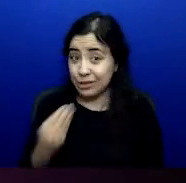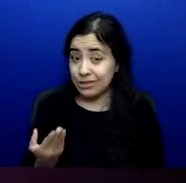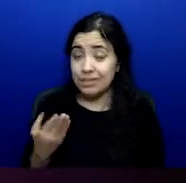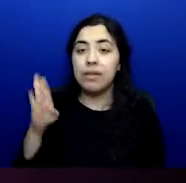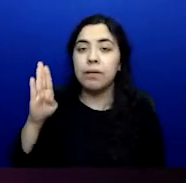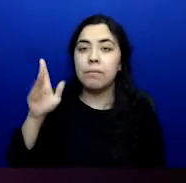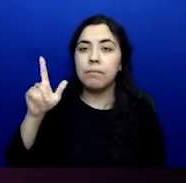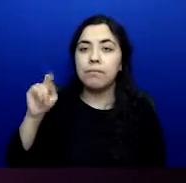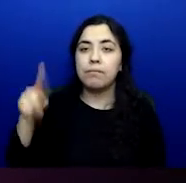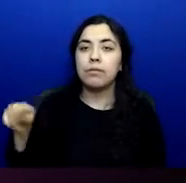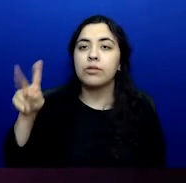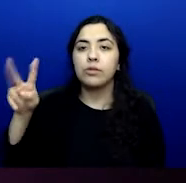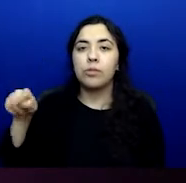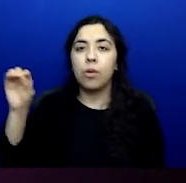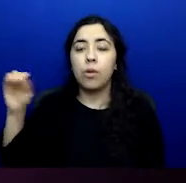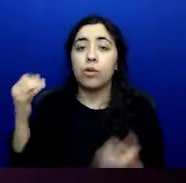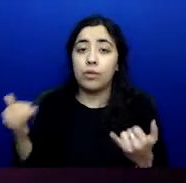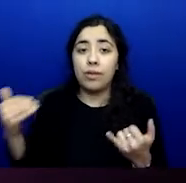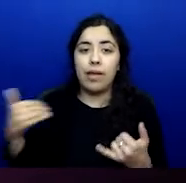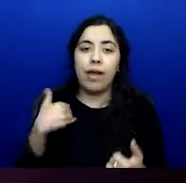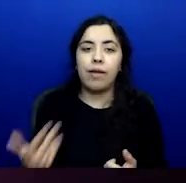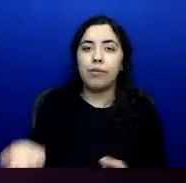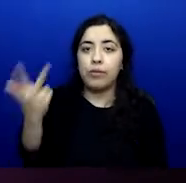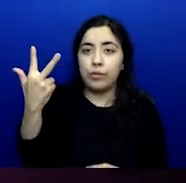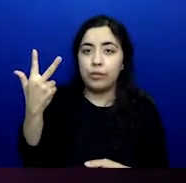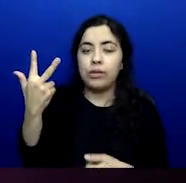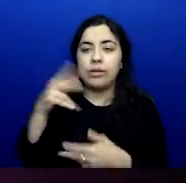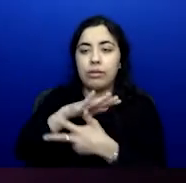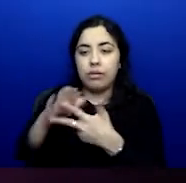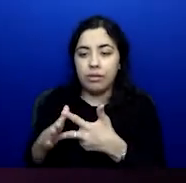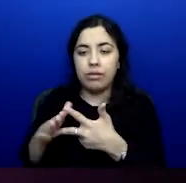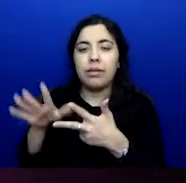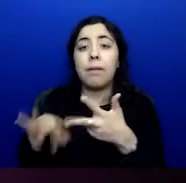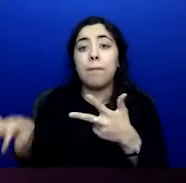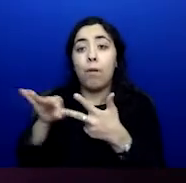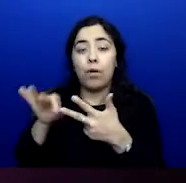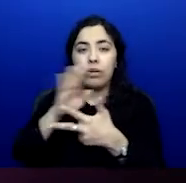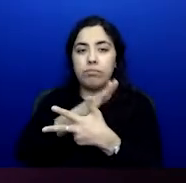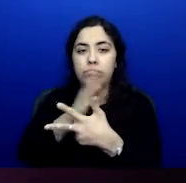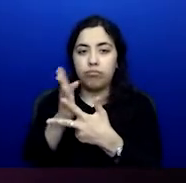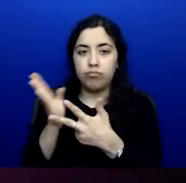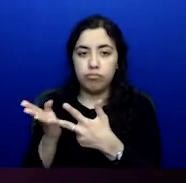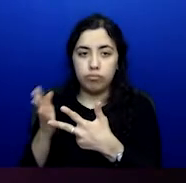Blitz 2.0 consists currently of 3 key components.